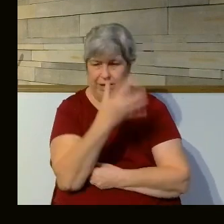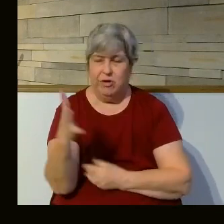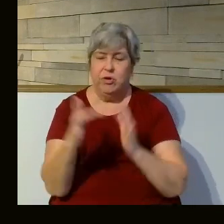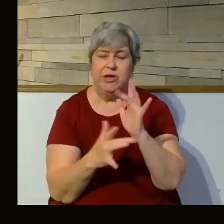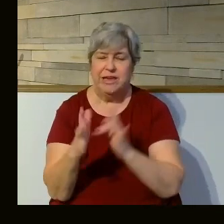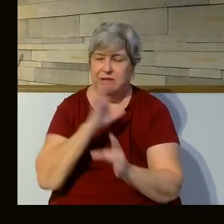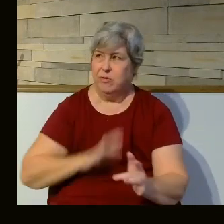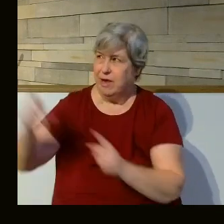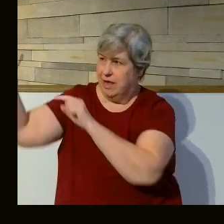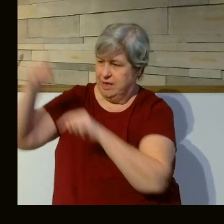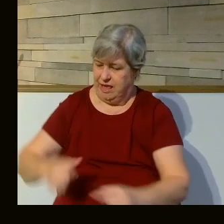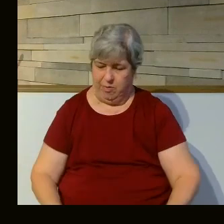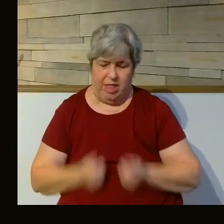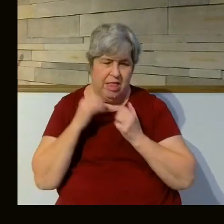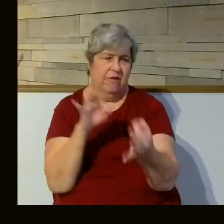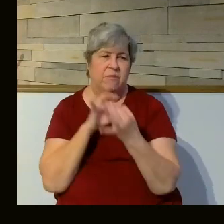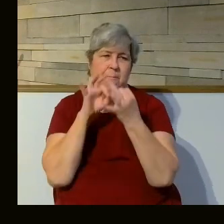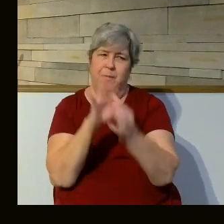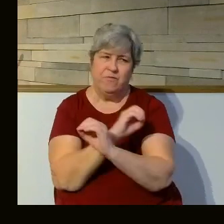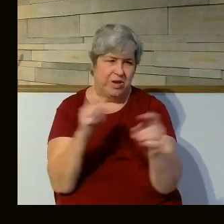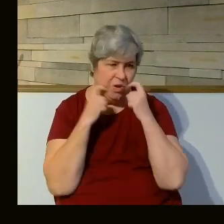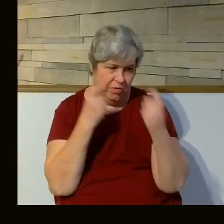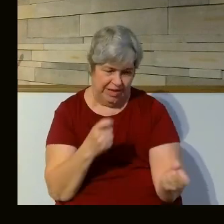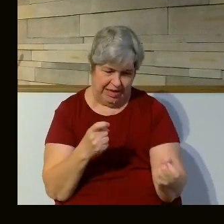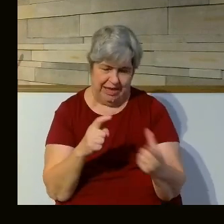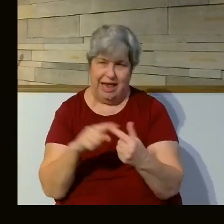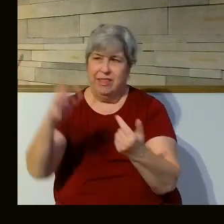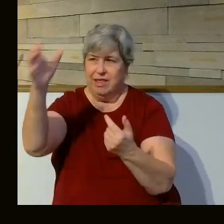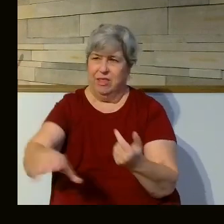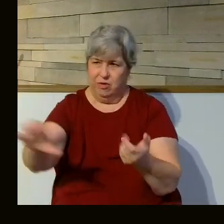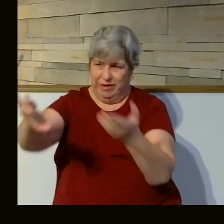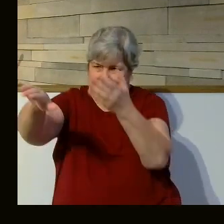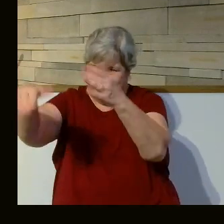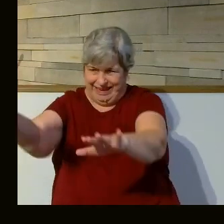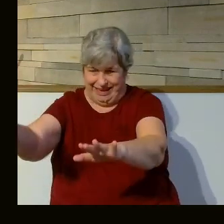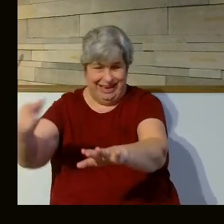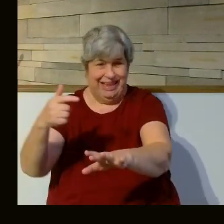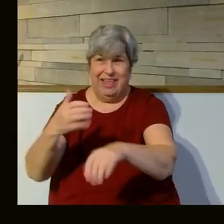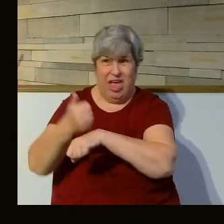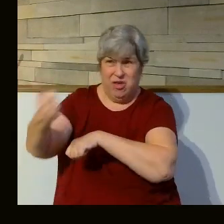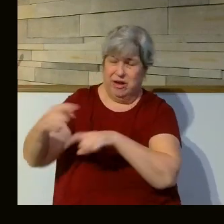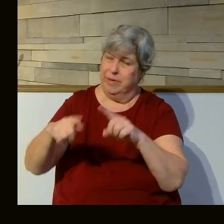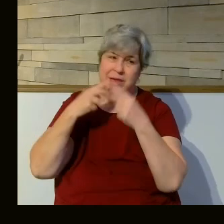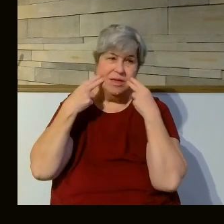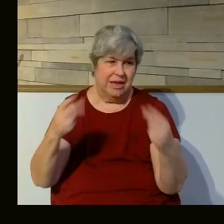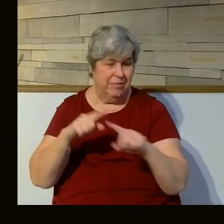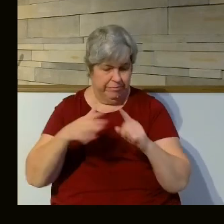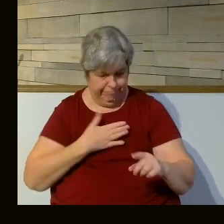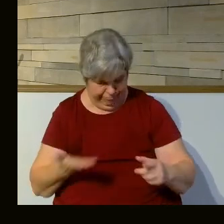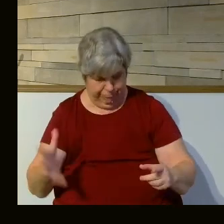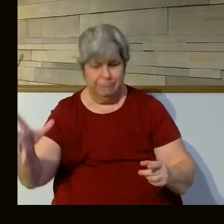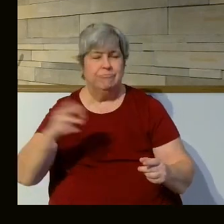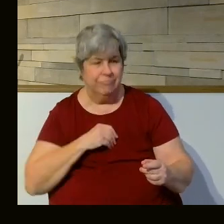Jesus Christ came and lived a perfect life. He died on the cross, innocent of the charges, but he willingly went to the